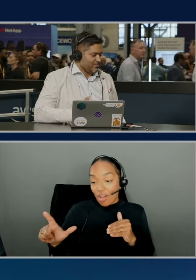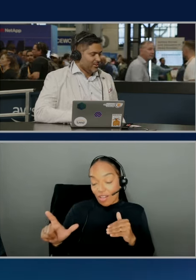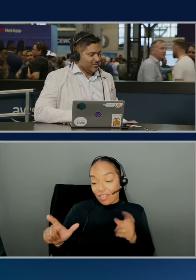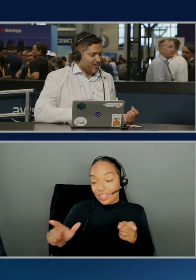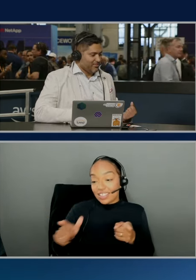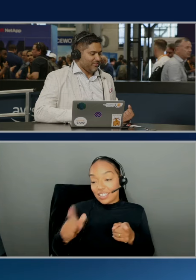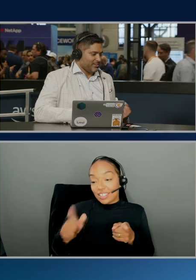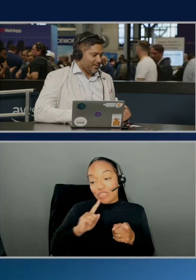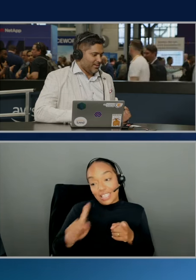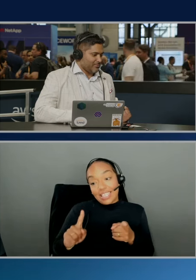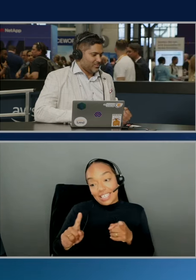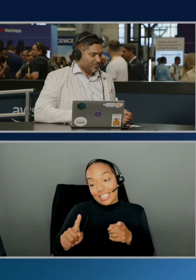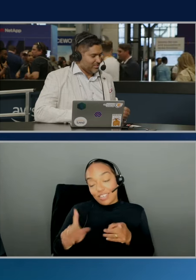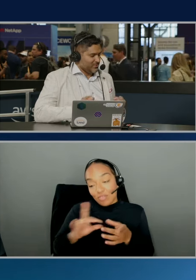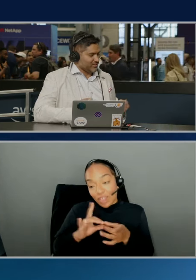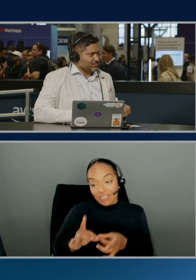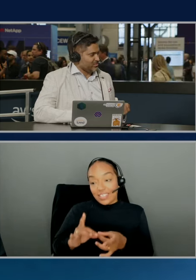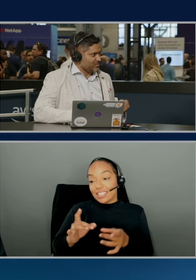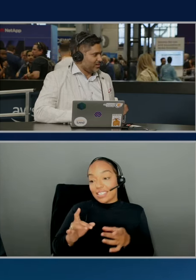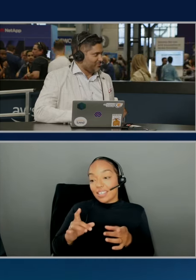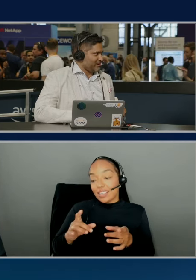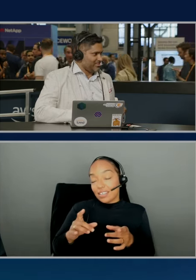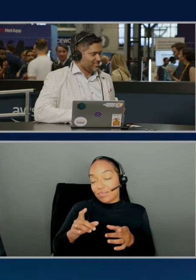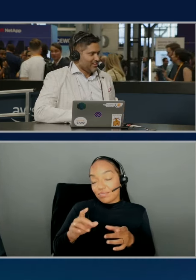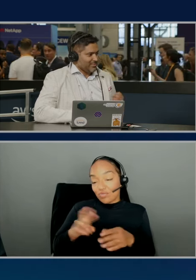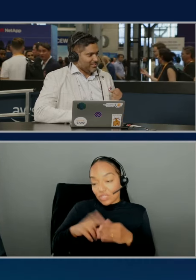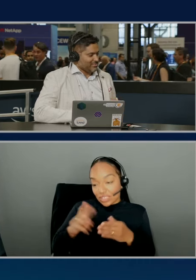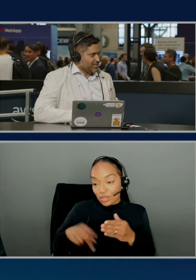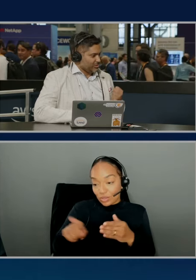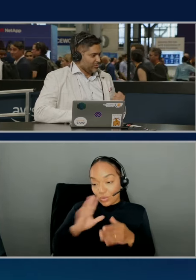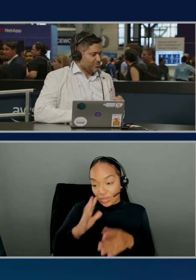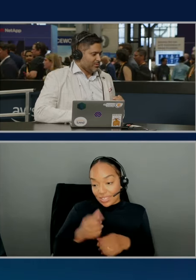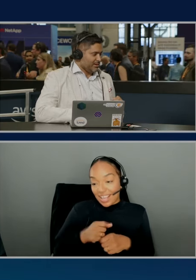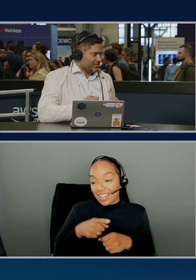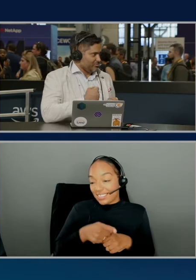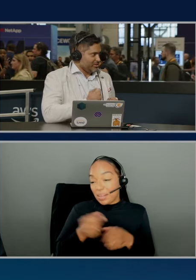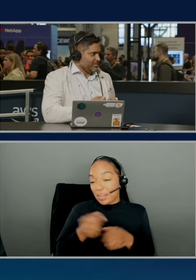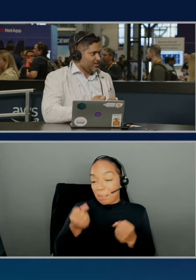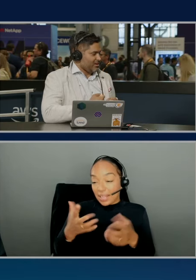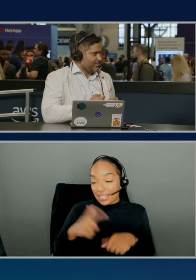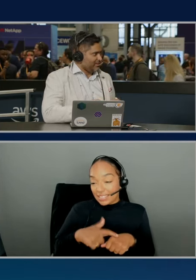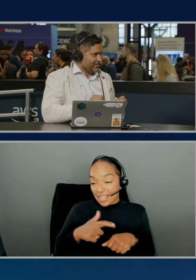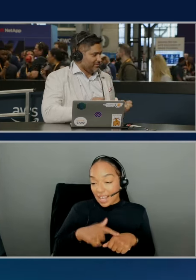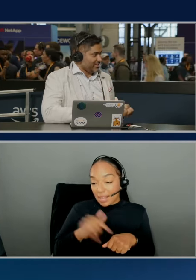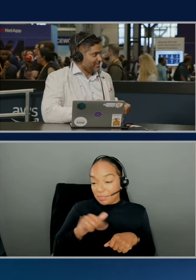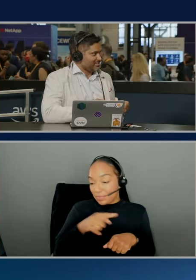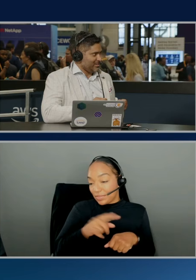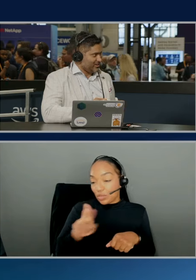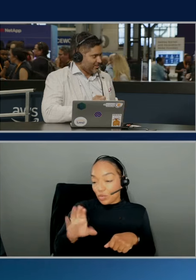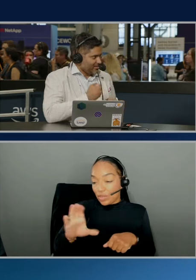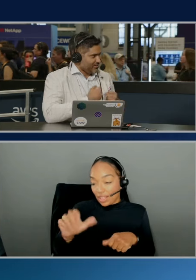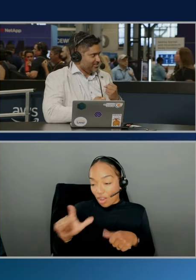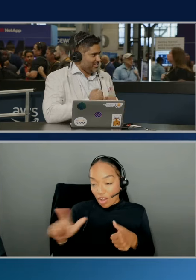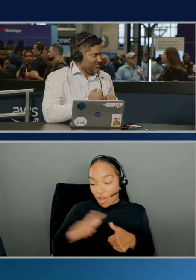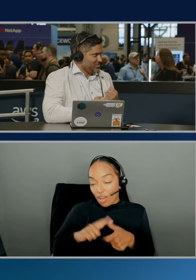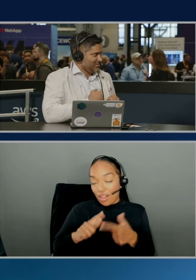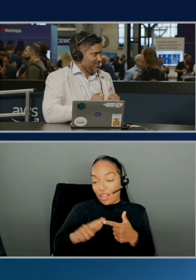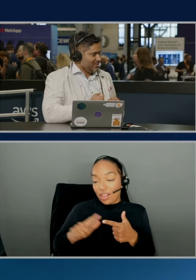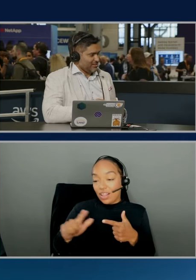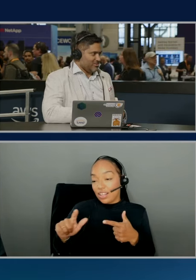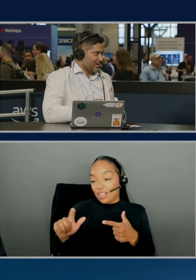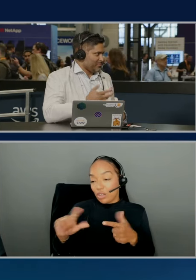of, oftentimes with these vector search offerings, things like throughput, recall, and latency are often in